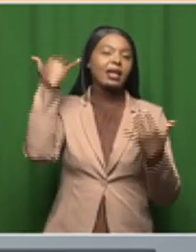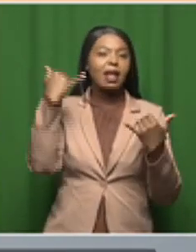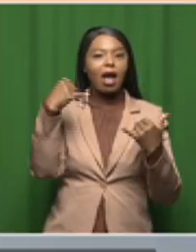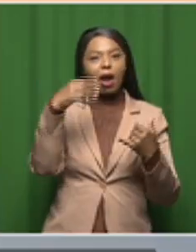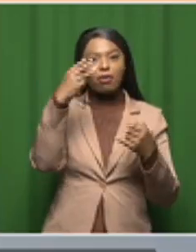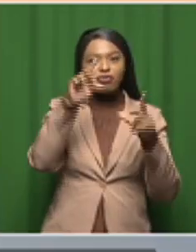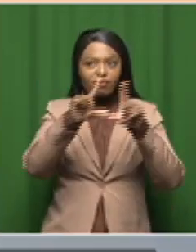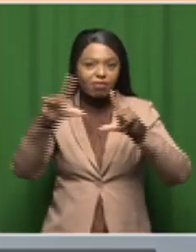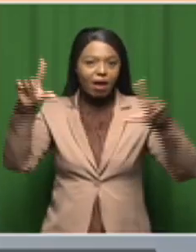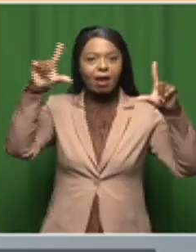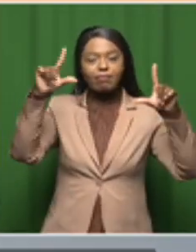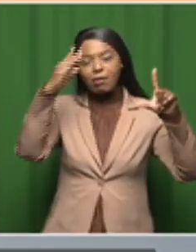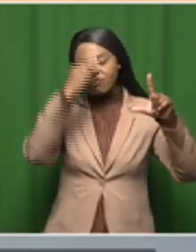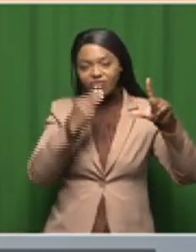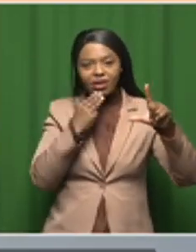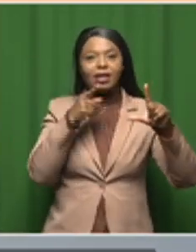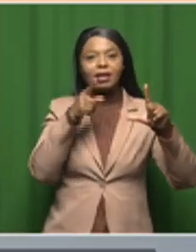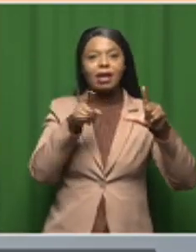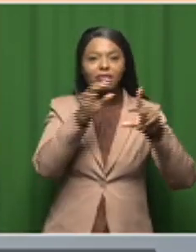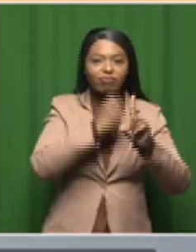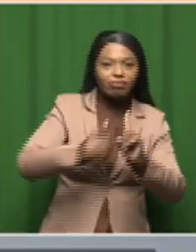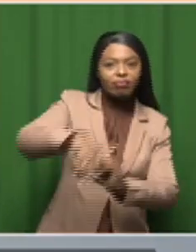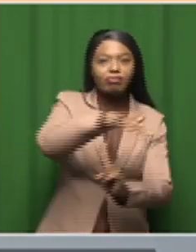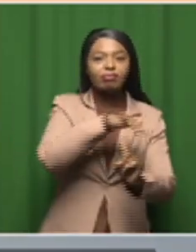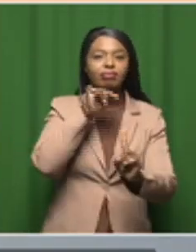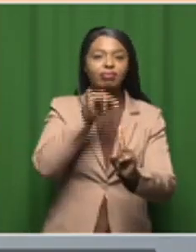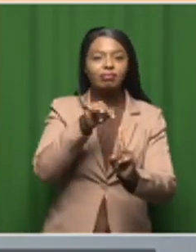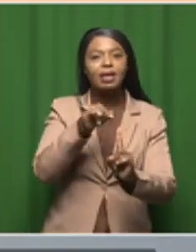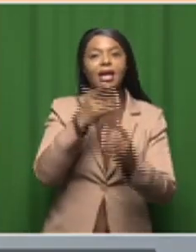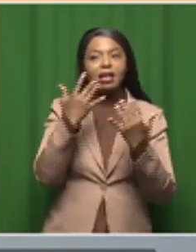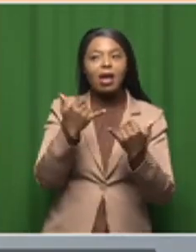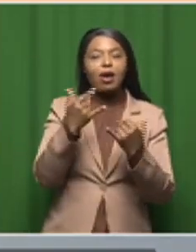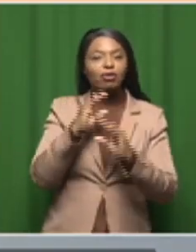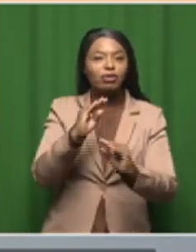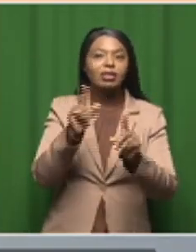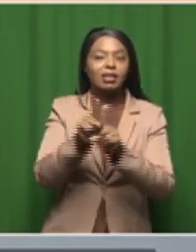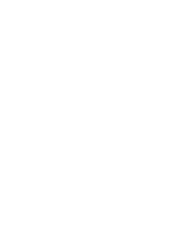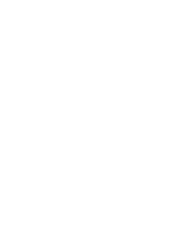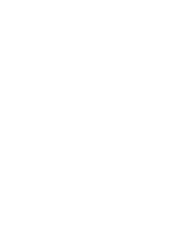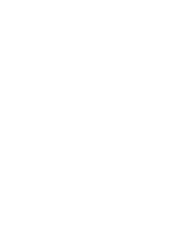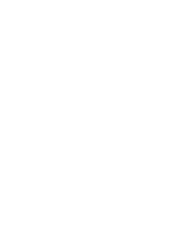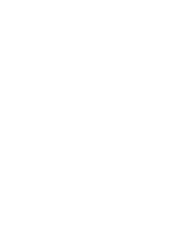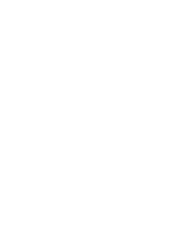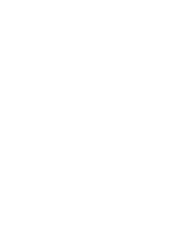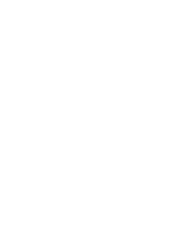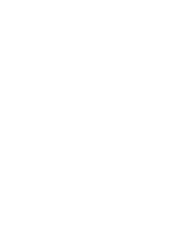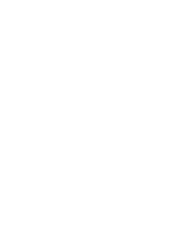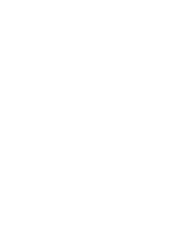exhibition currently on at UJ, and of course also just a life post-retirement plans.